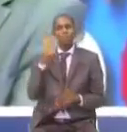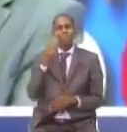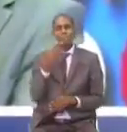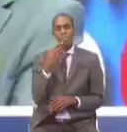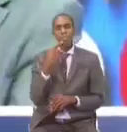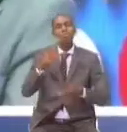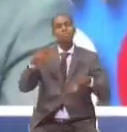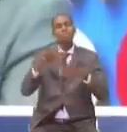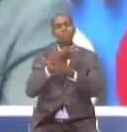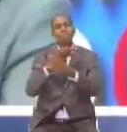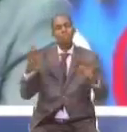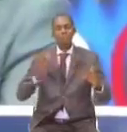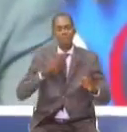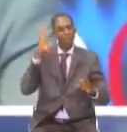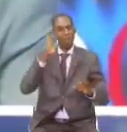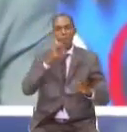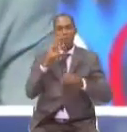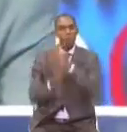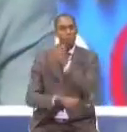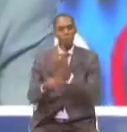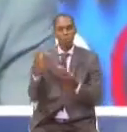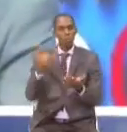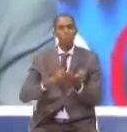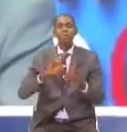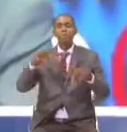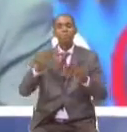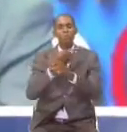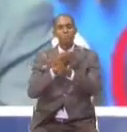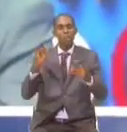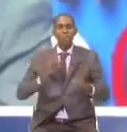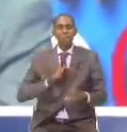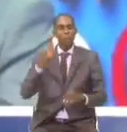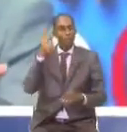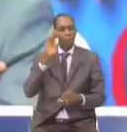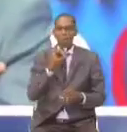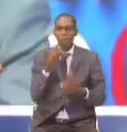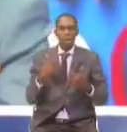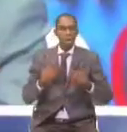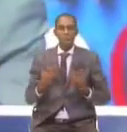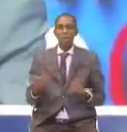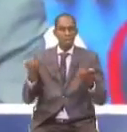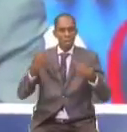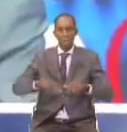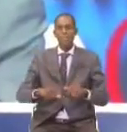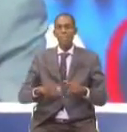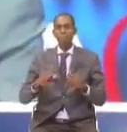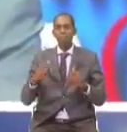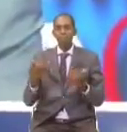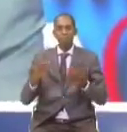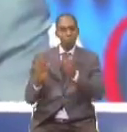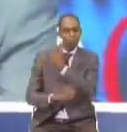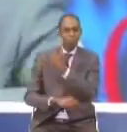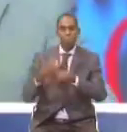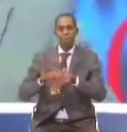free. I'm not going to punish you. Go free. I'm not going to have any consequence of your sin